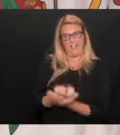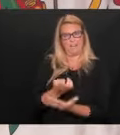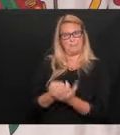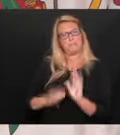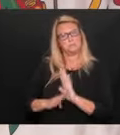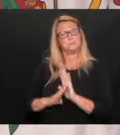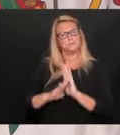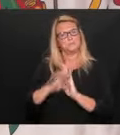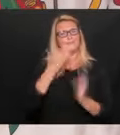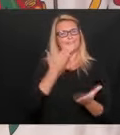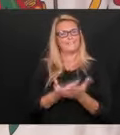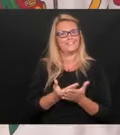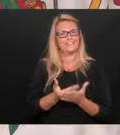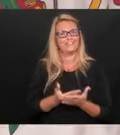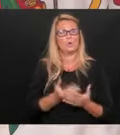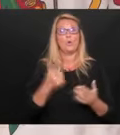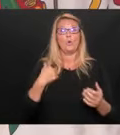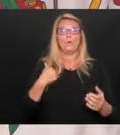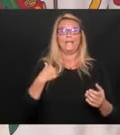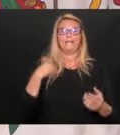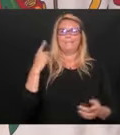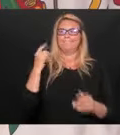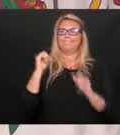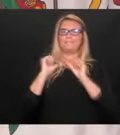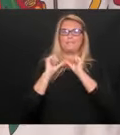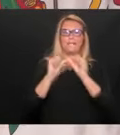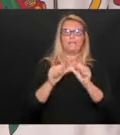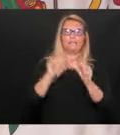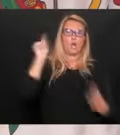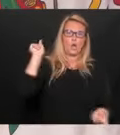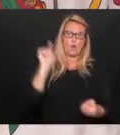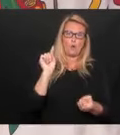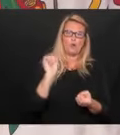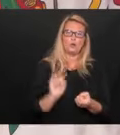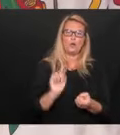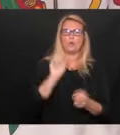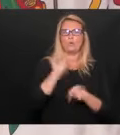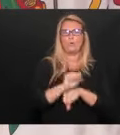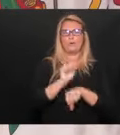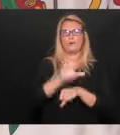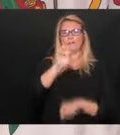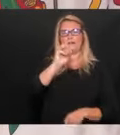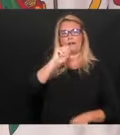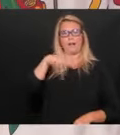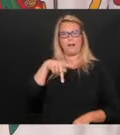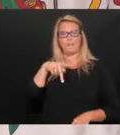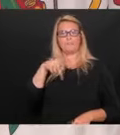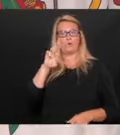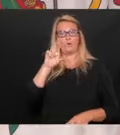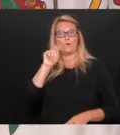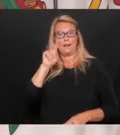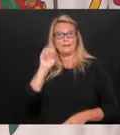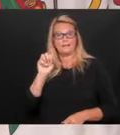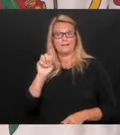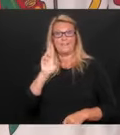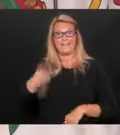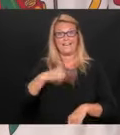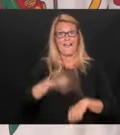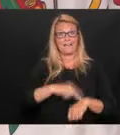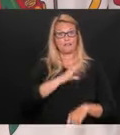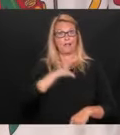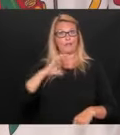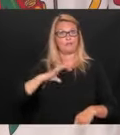turn we keep lowering and lowering our workers' comp rate. It's just good stuff. But the National Council on Compensation